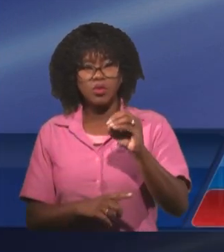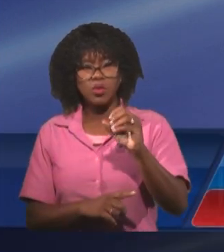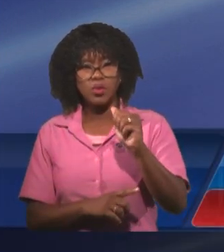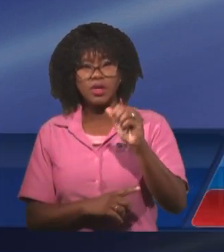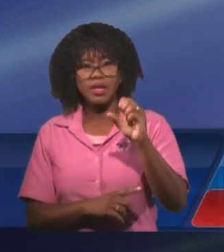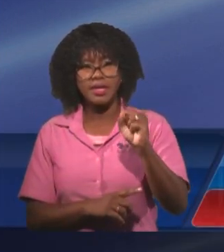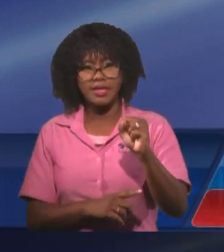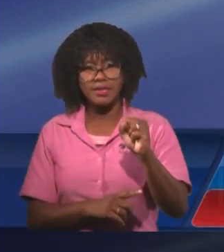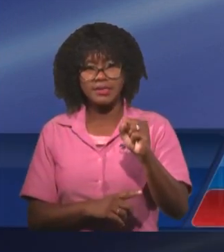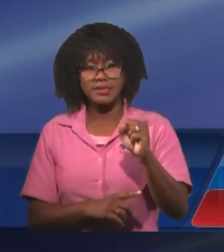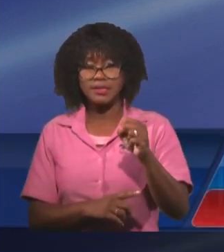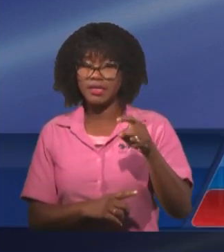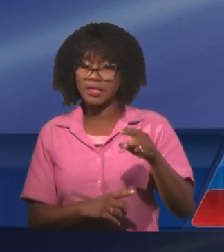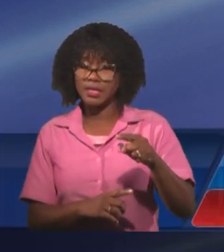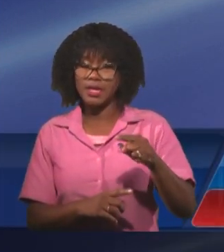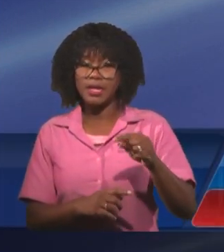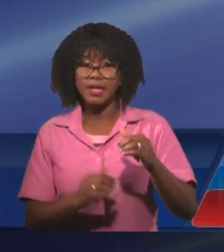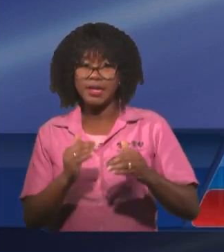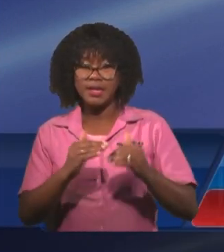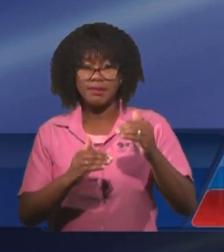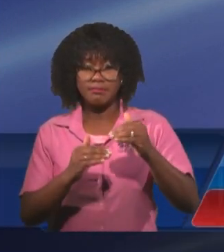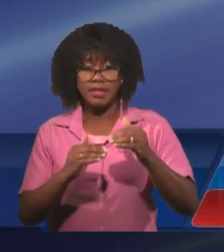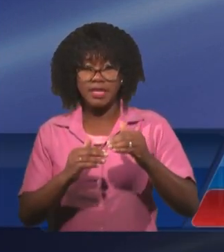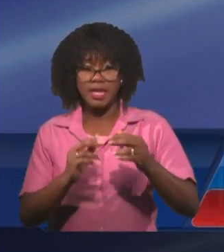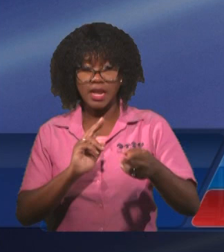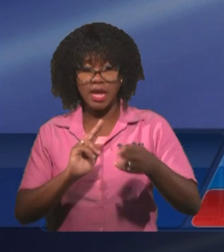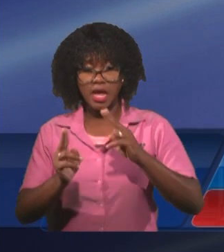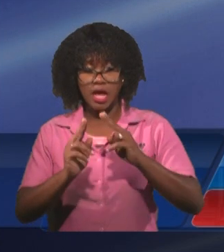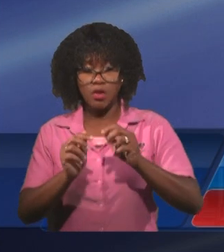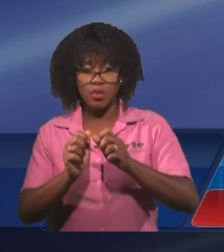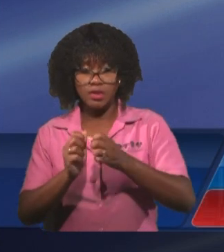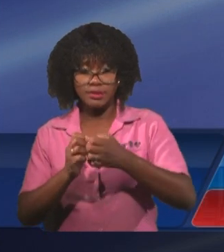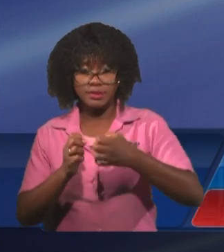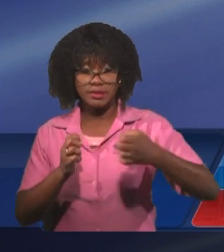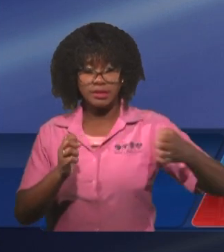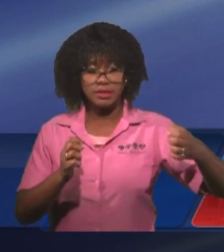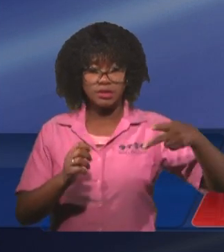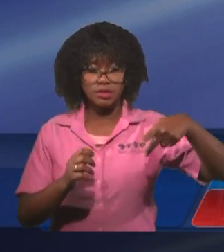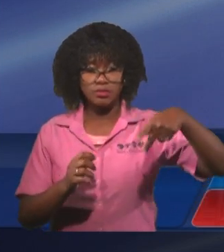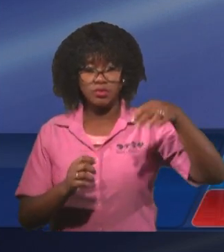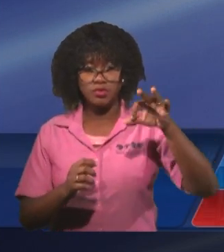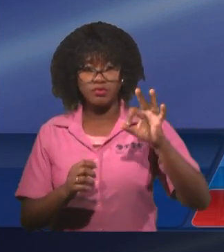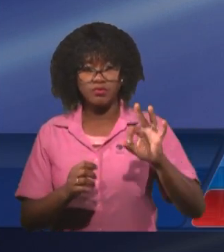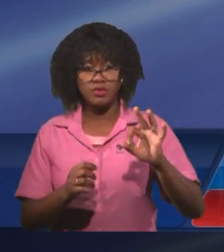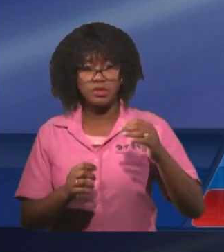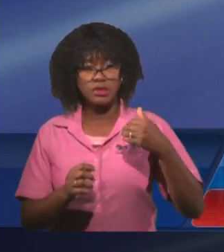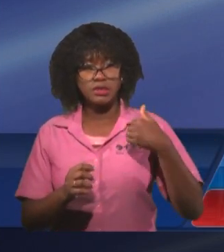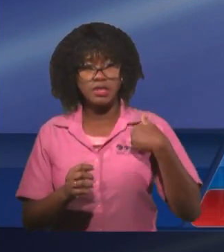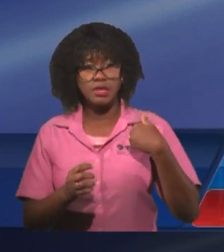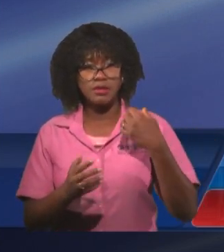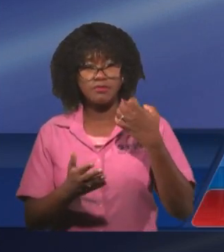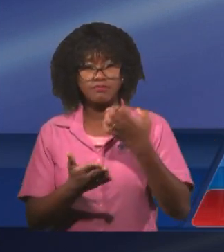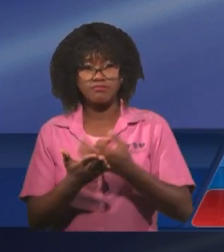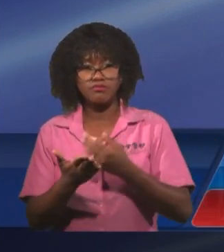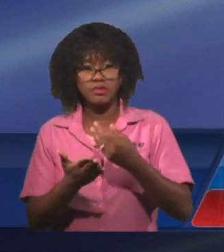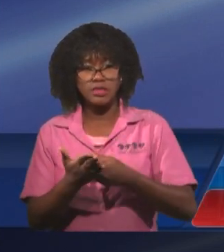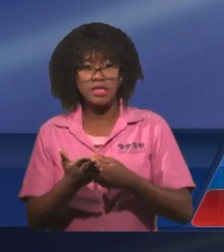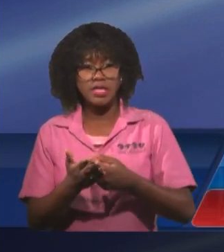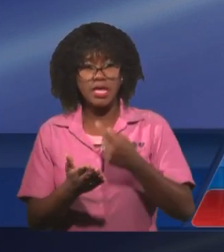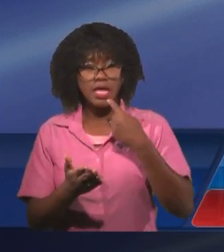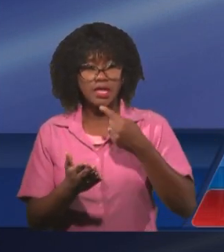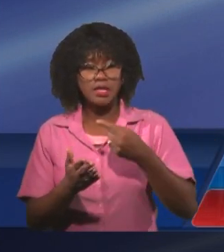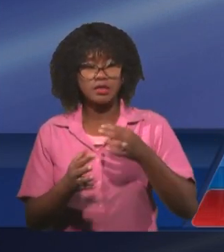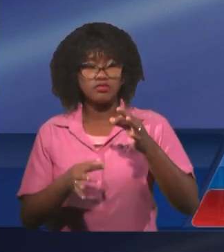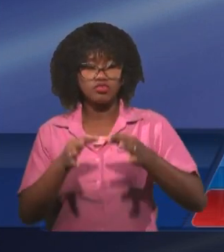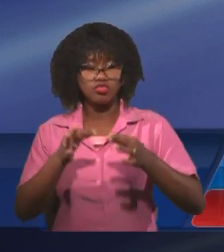firm charged with constructing the Sir Solomon Hochoy Highway extension to Point Fortin, was experiencing financial crisis and had filed for judicial